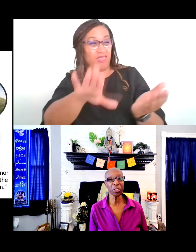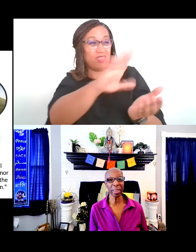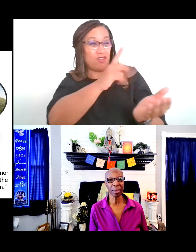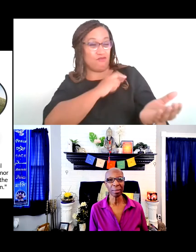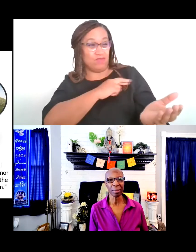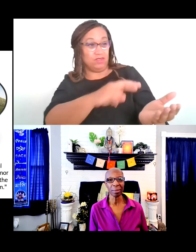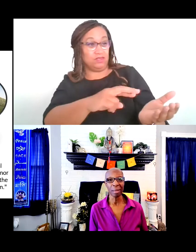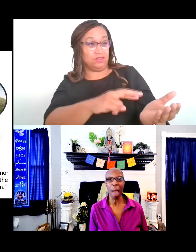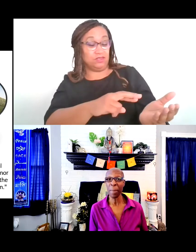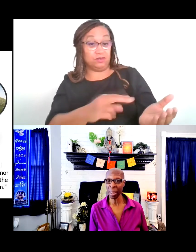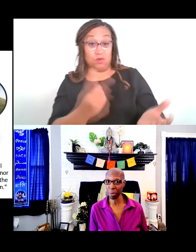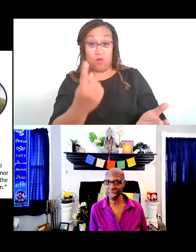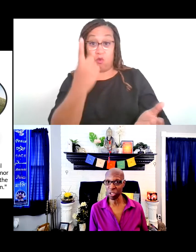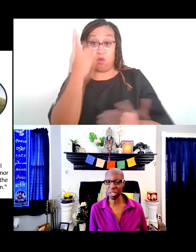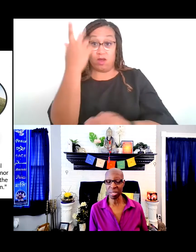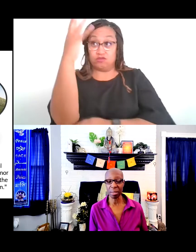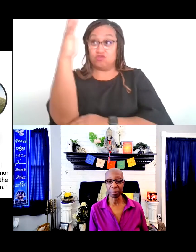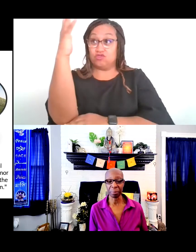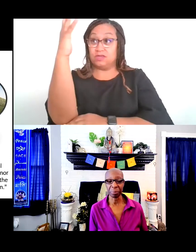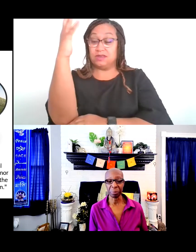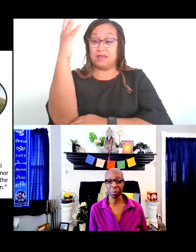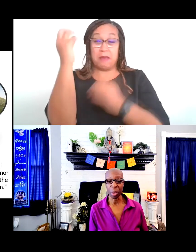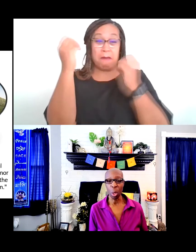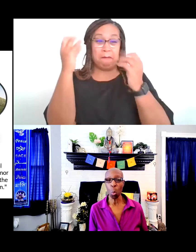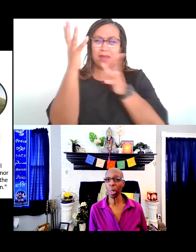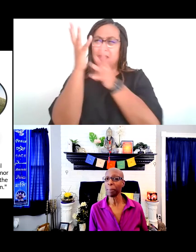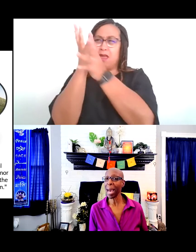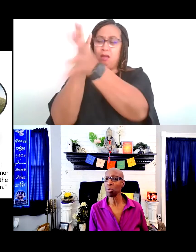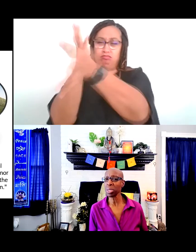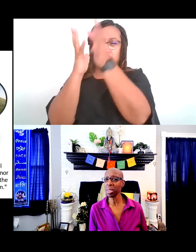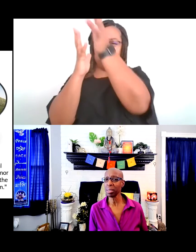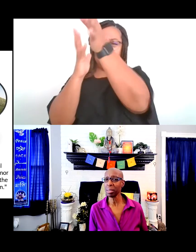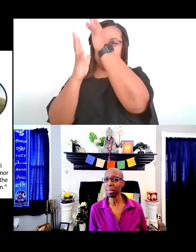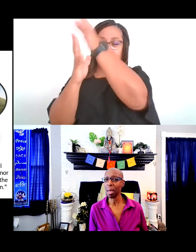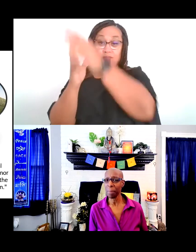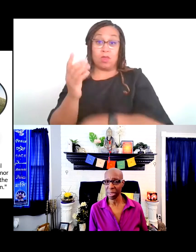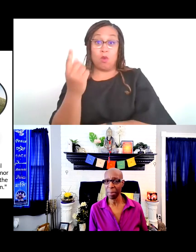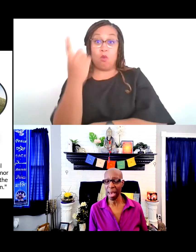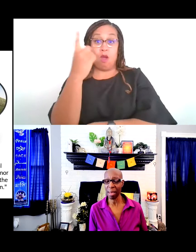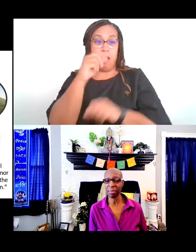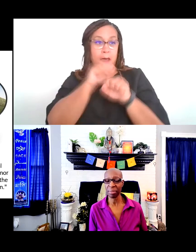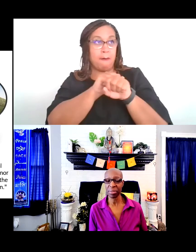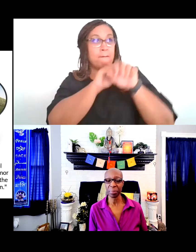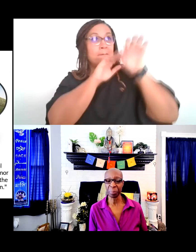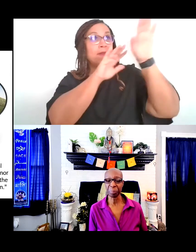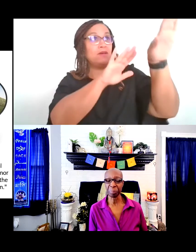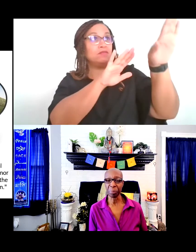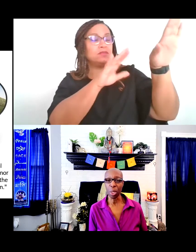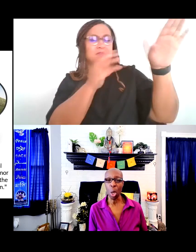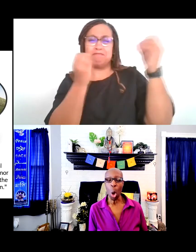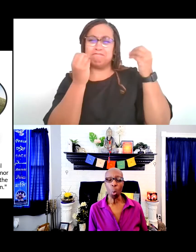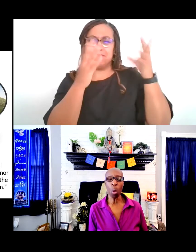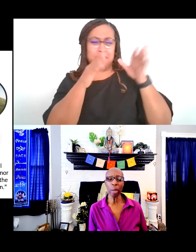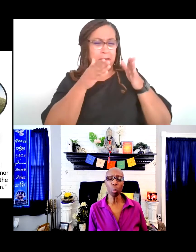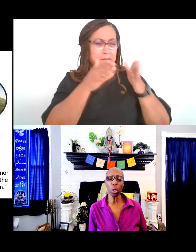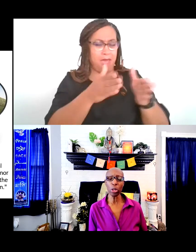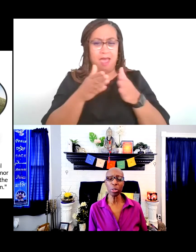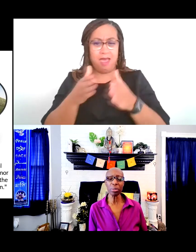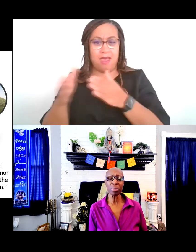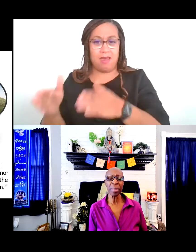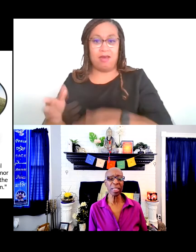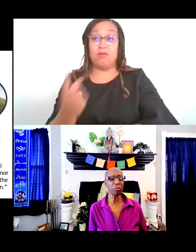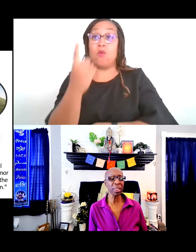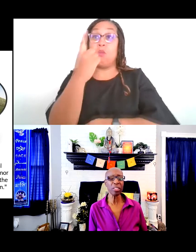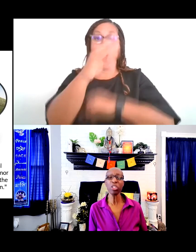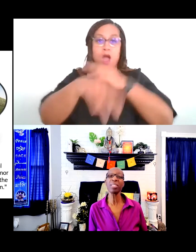One tree, many branches. One mountain, many paths. One